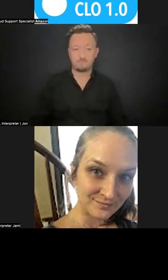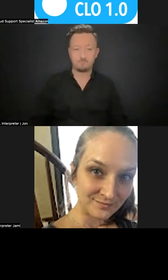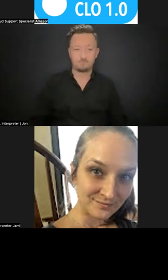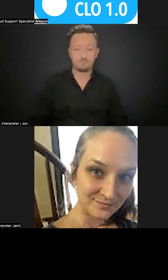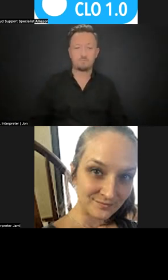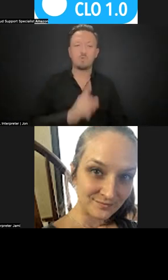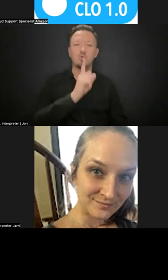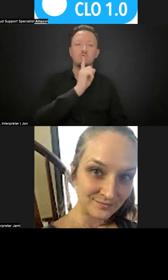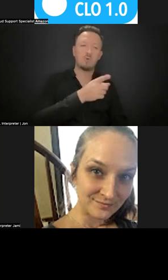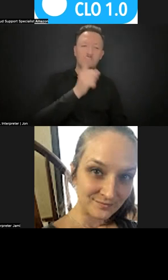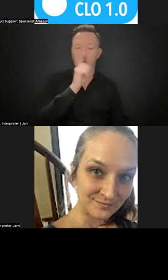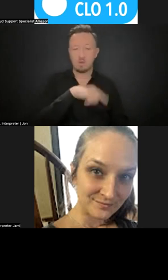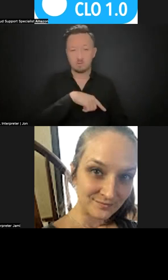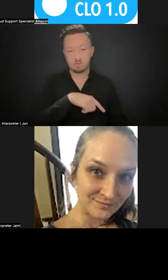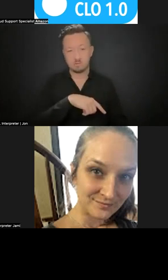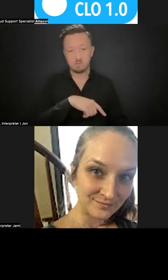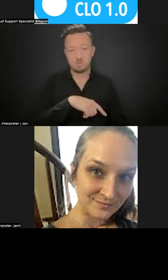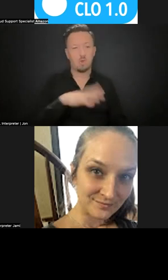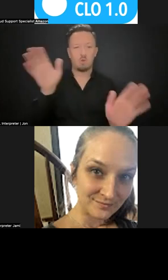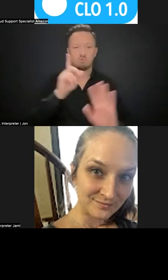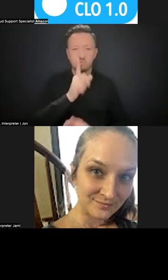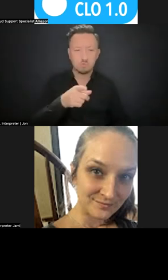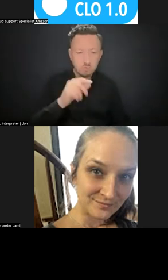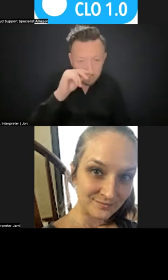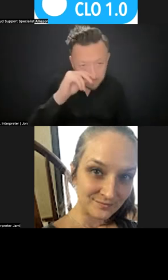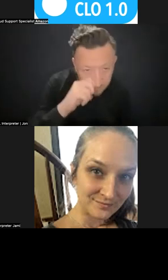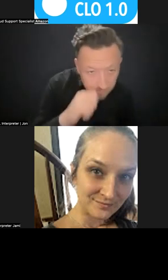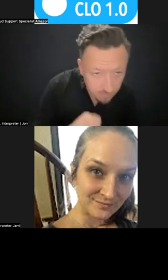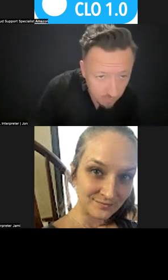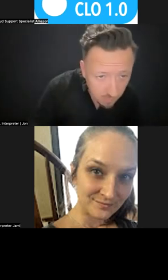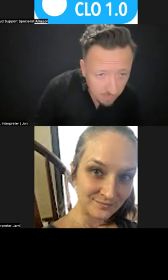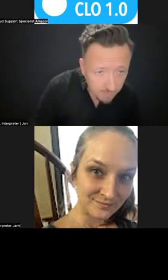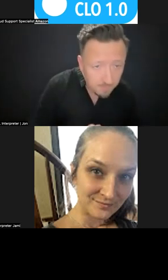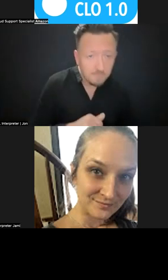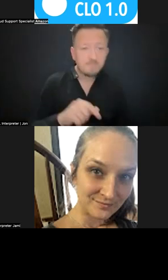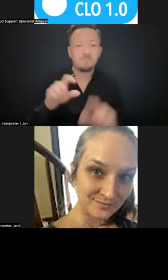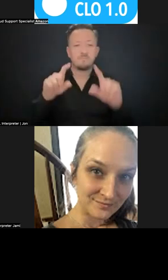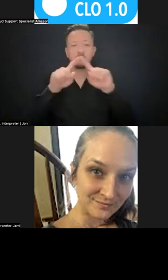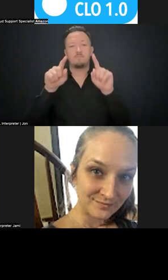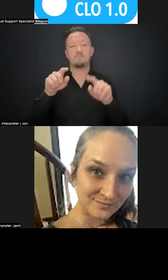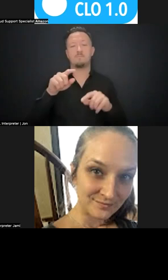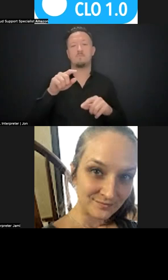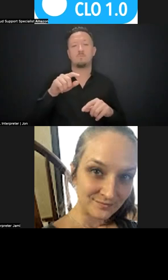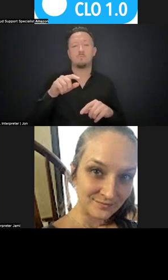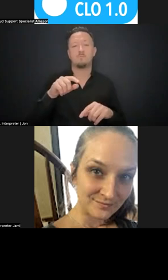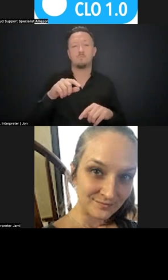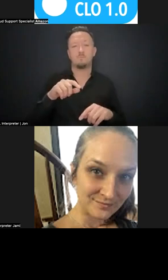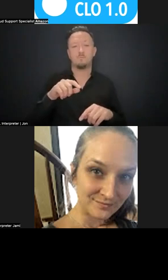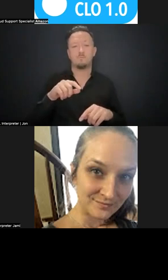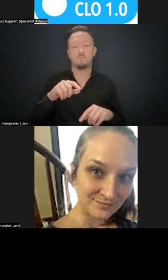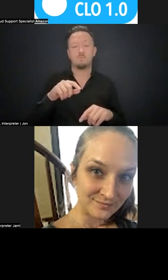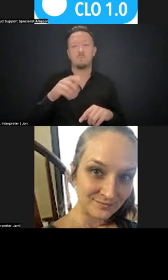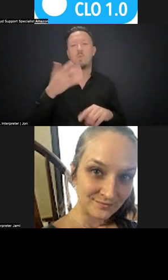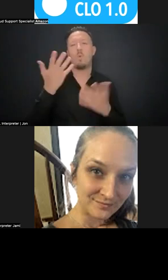or false, or true, and this is just a fill-in. When would be a better idea to host a